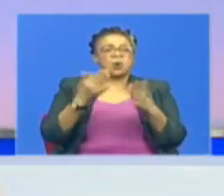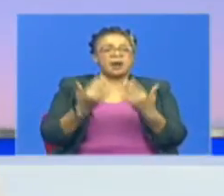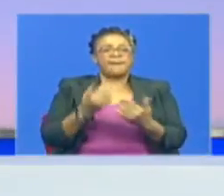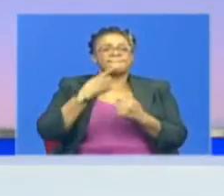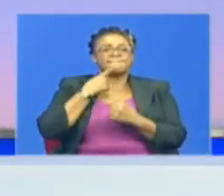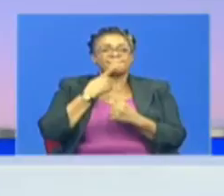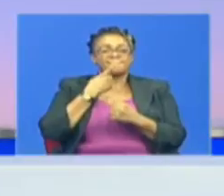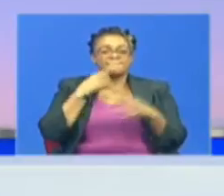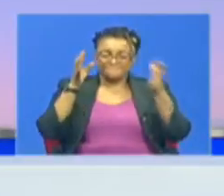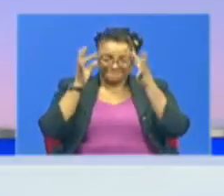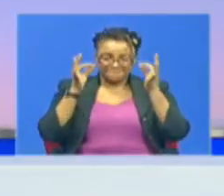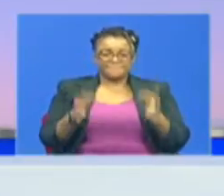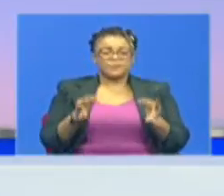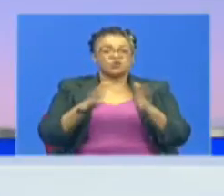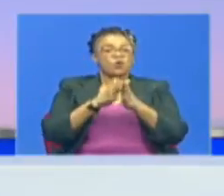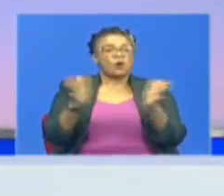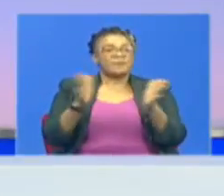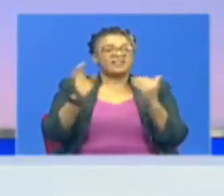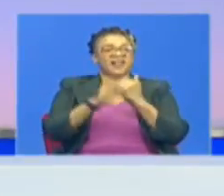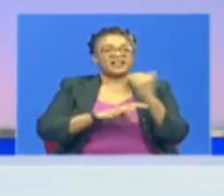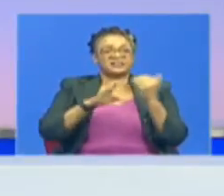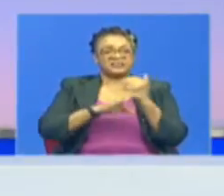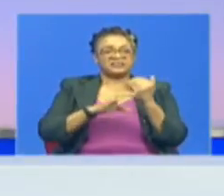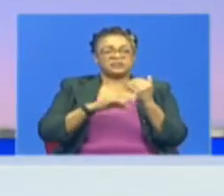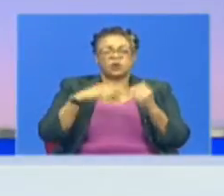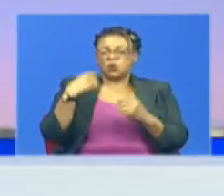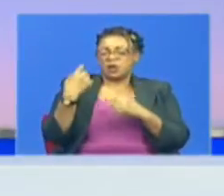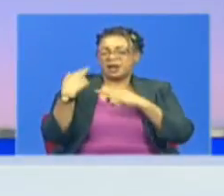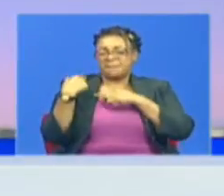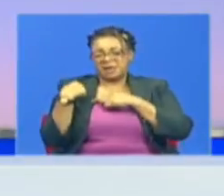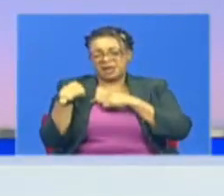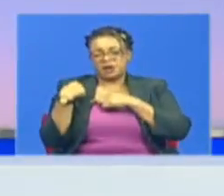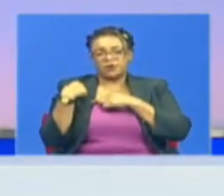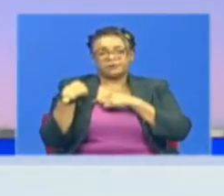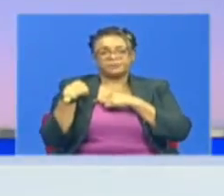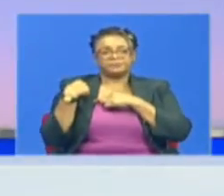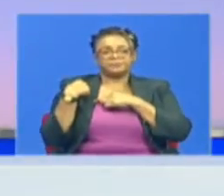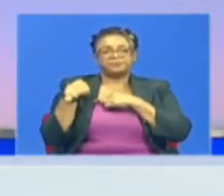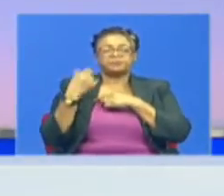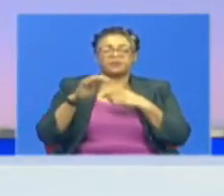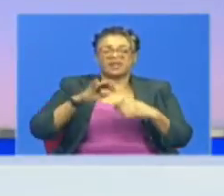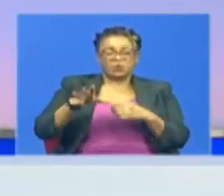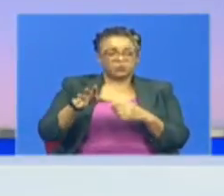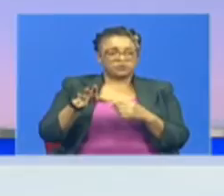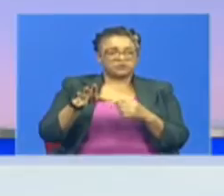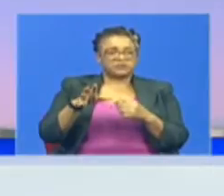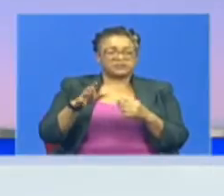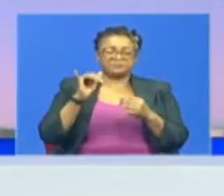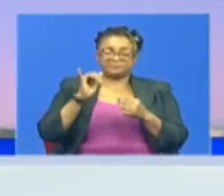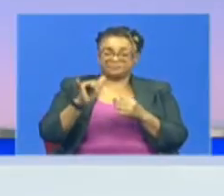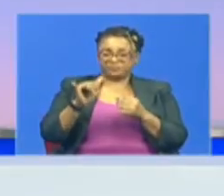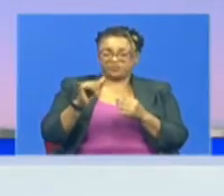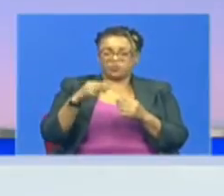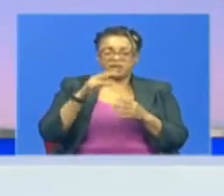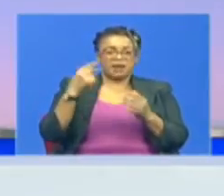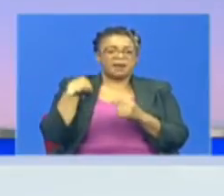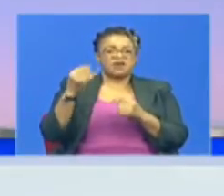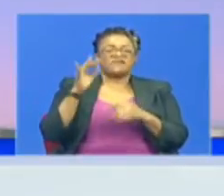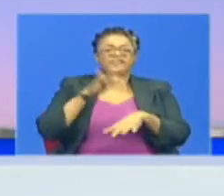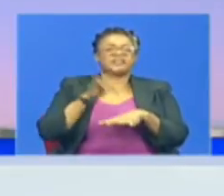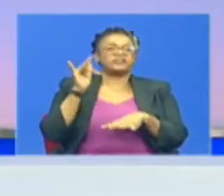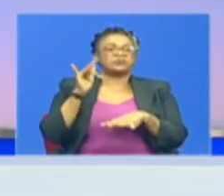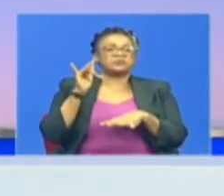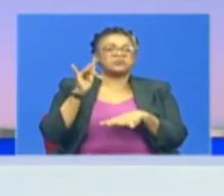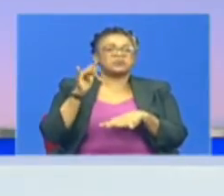decision to reopen the country lies with the county's ability to respond to a surge in the number of infections. So far,